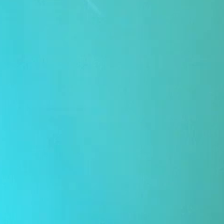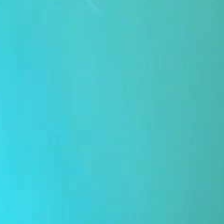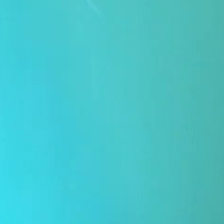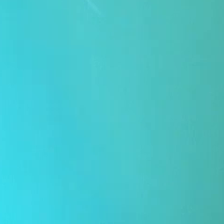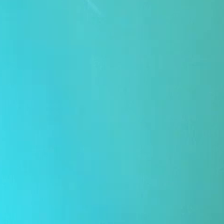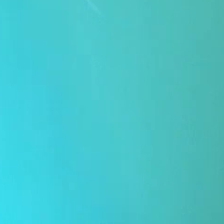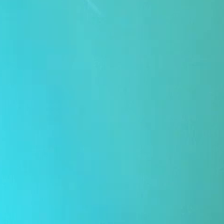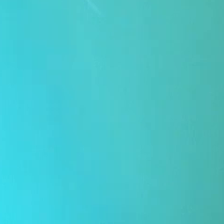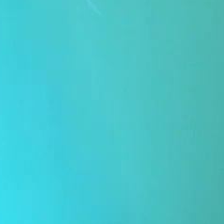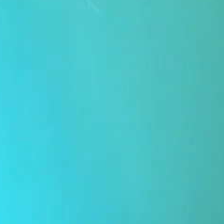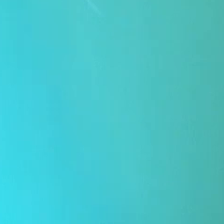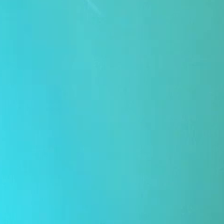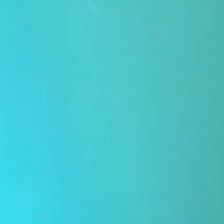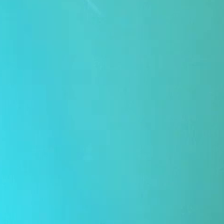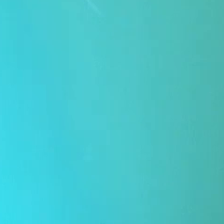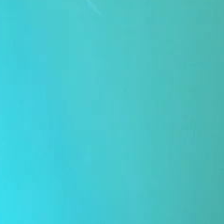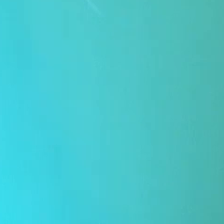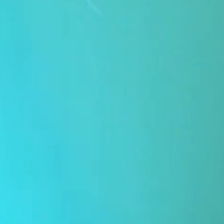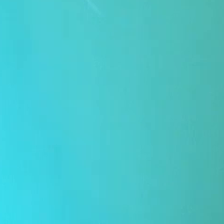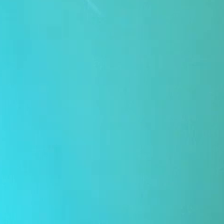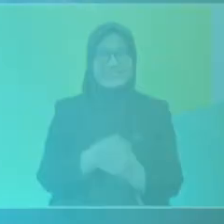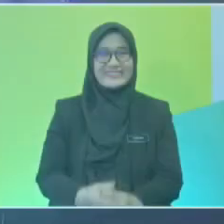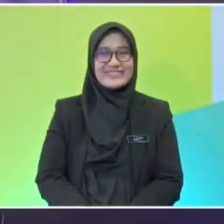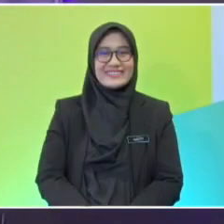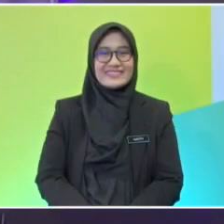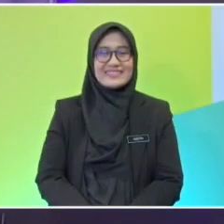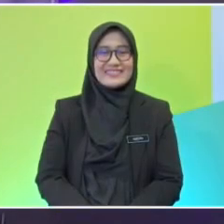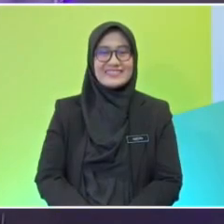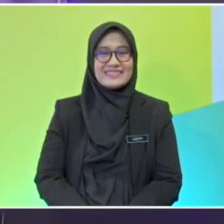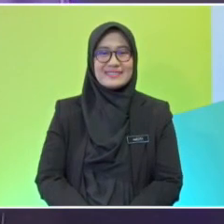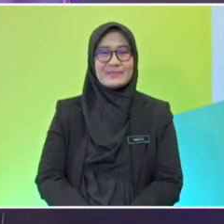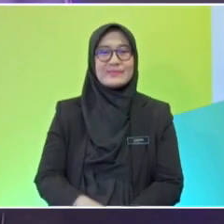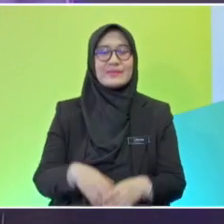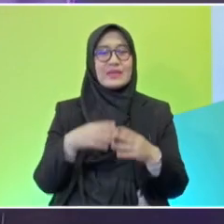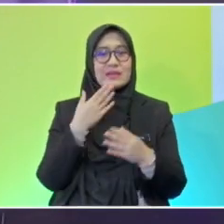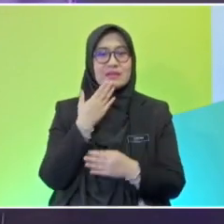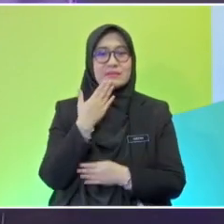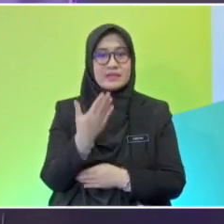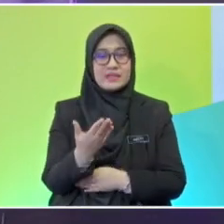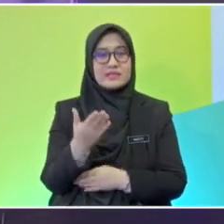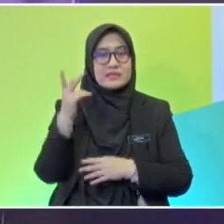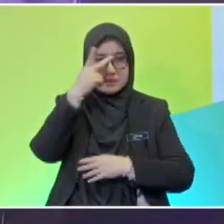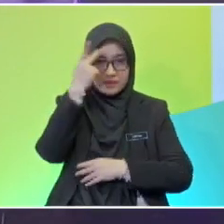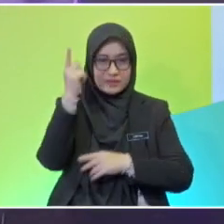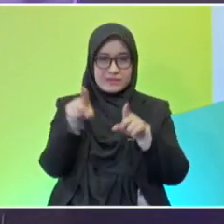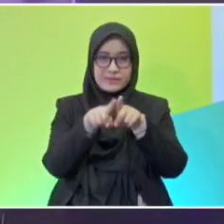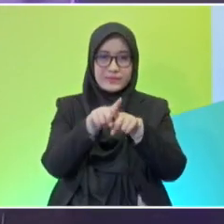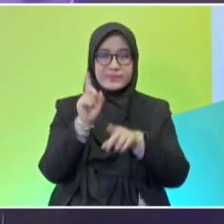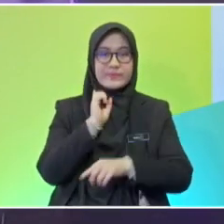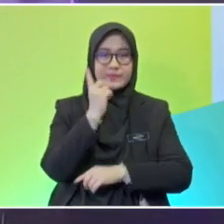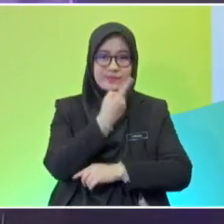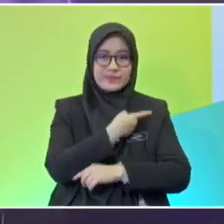Amira. How are you? All right, that's great. Thanks for being with us here today. Now, as you all know as